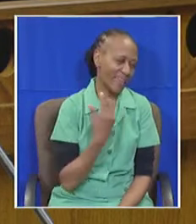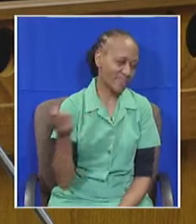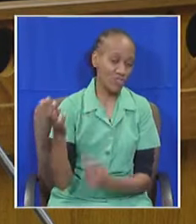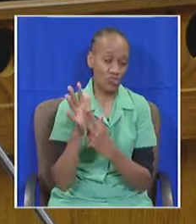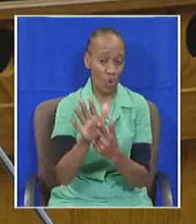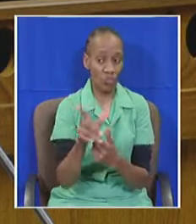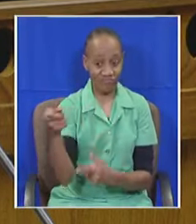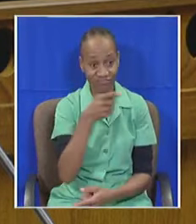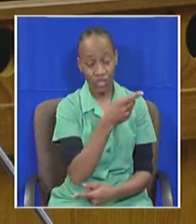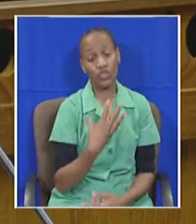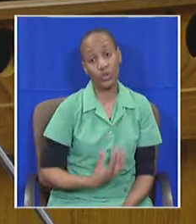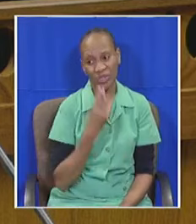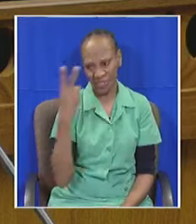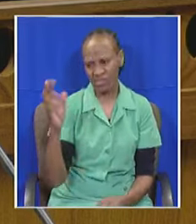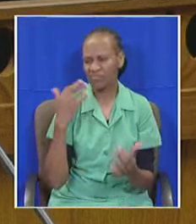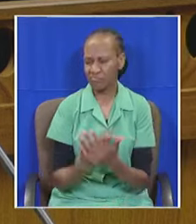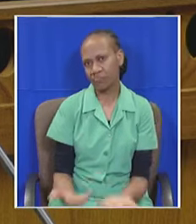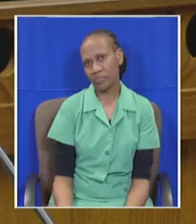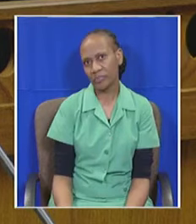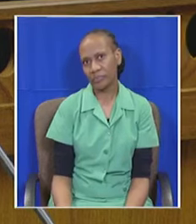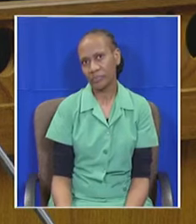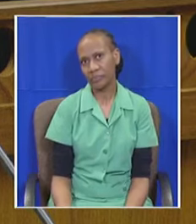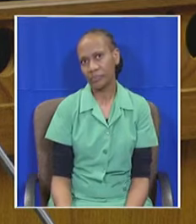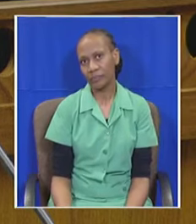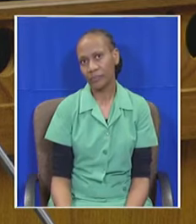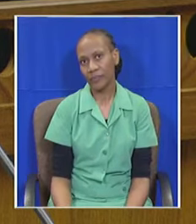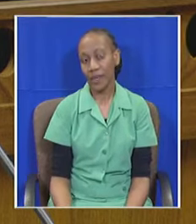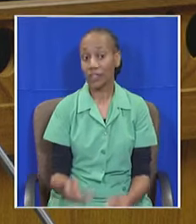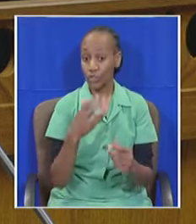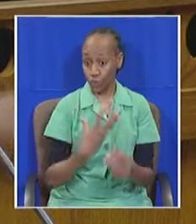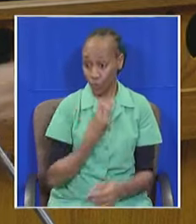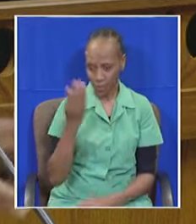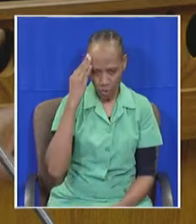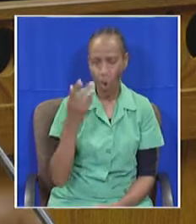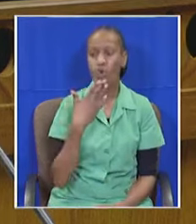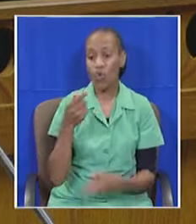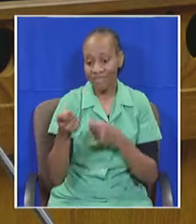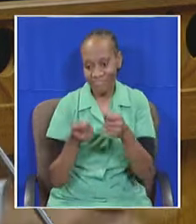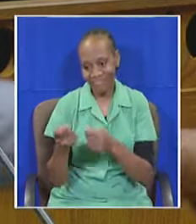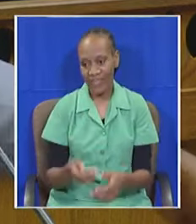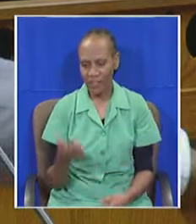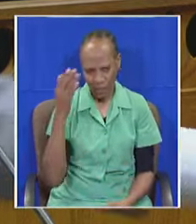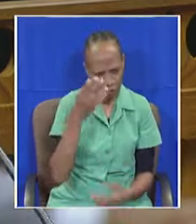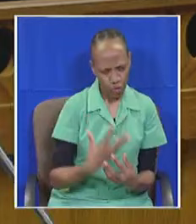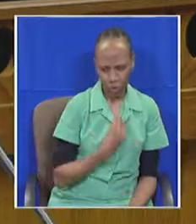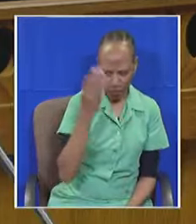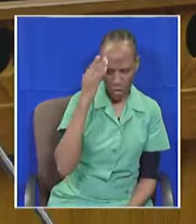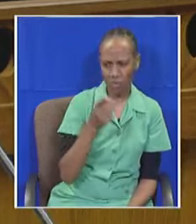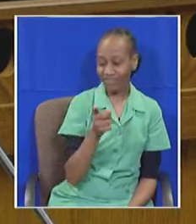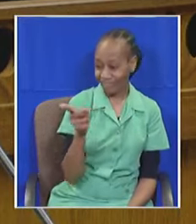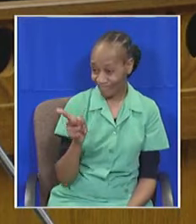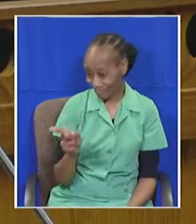project. They know who's in charge. They know who's in charge. They know that none of you, especially